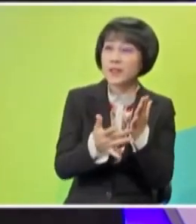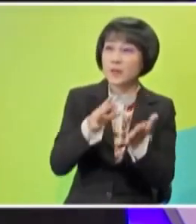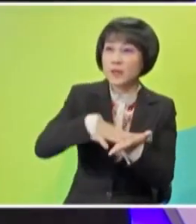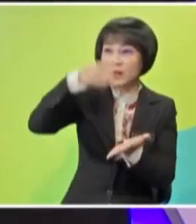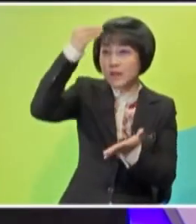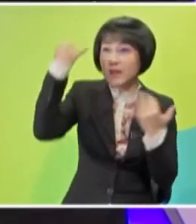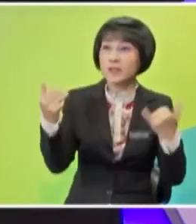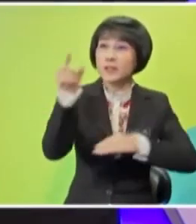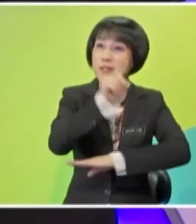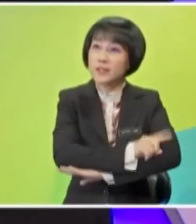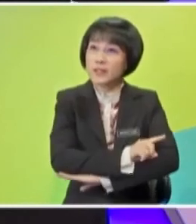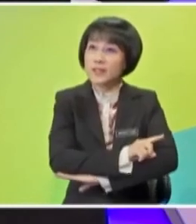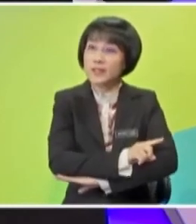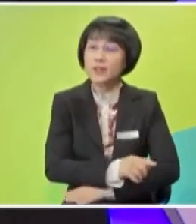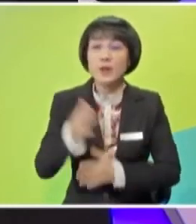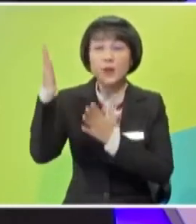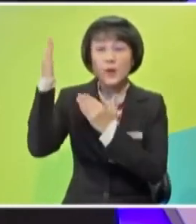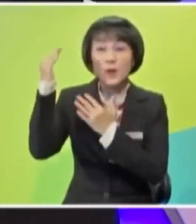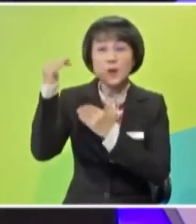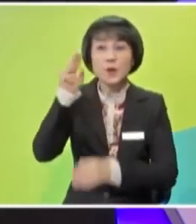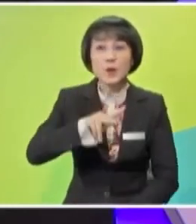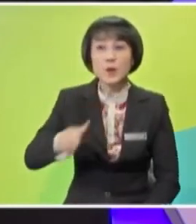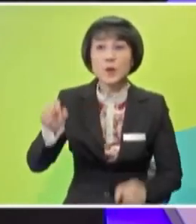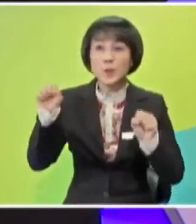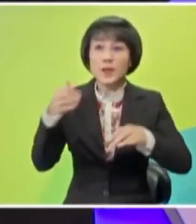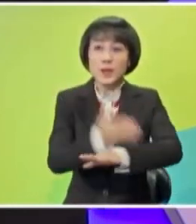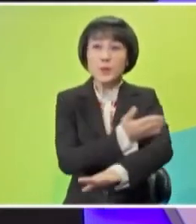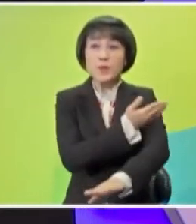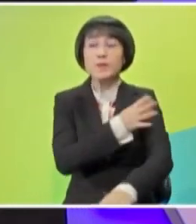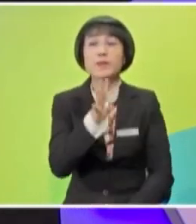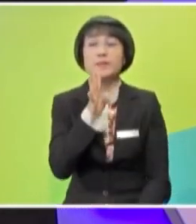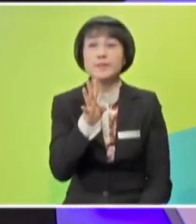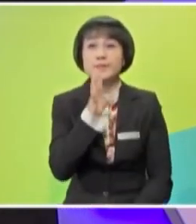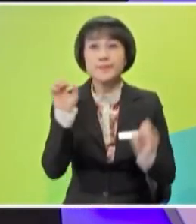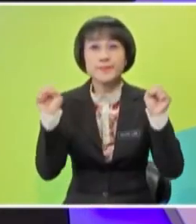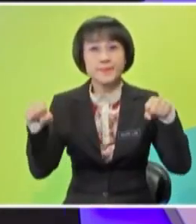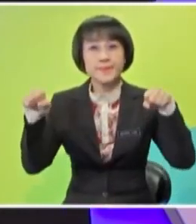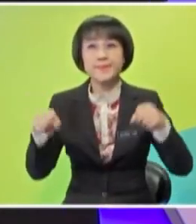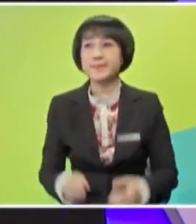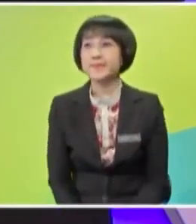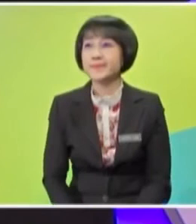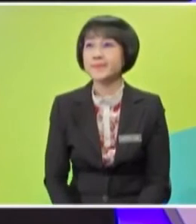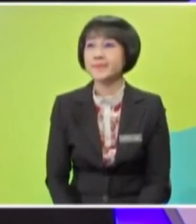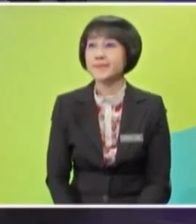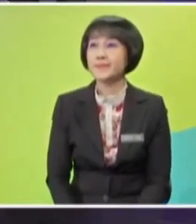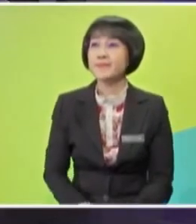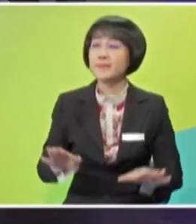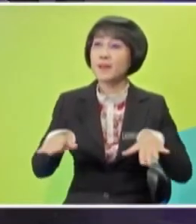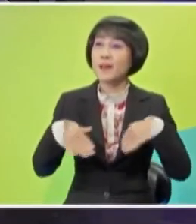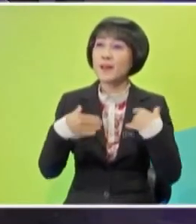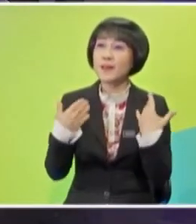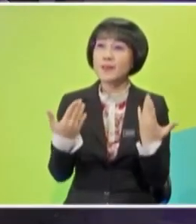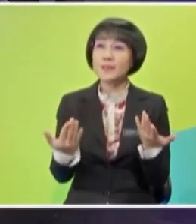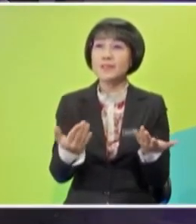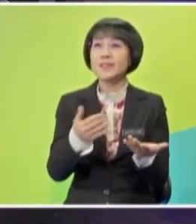today. It is hoped that they can improve their speaking ability. Yes. And how about the performance, the